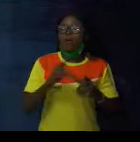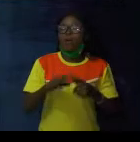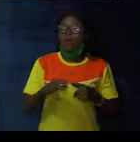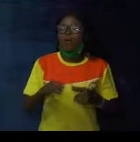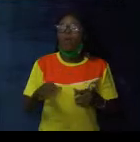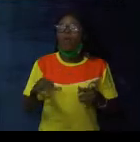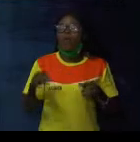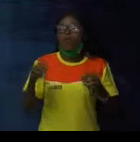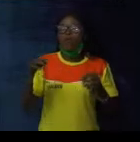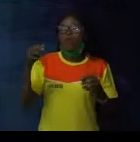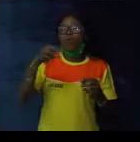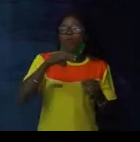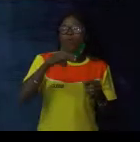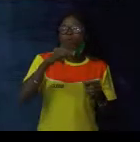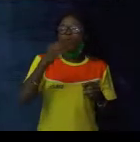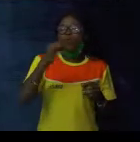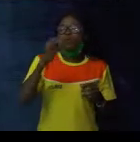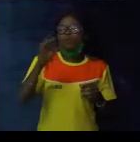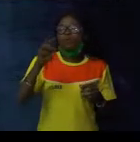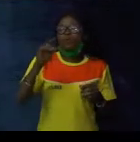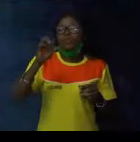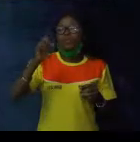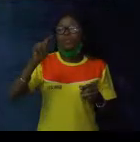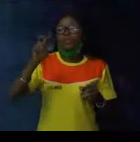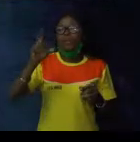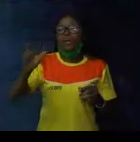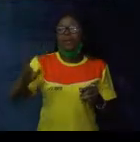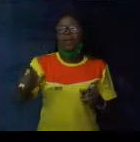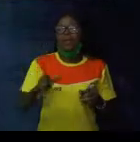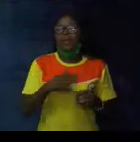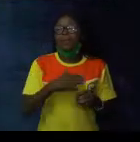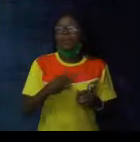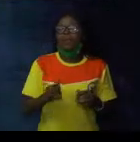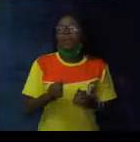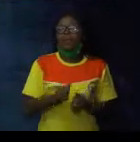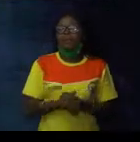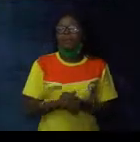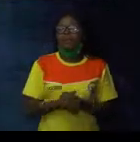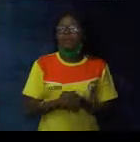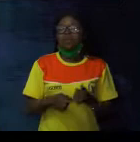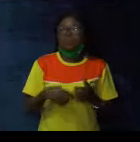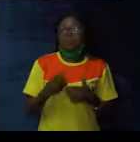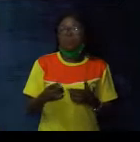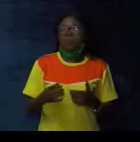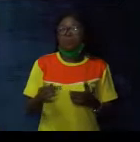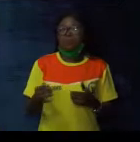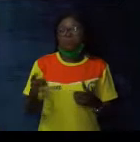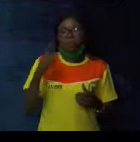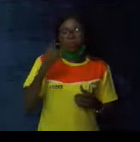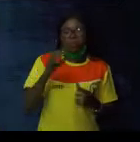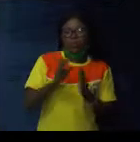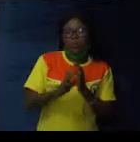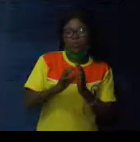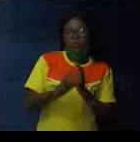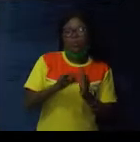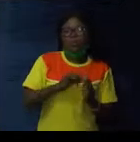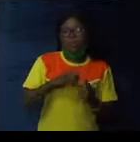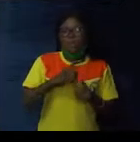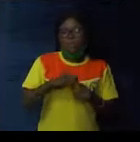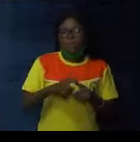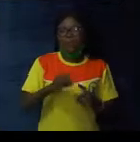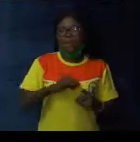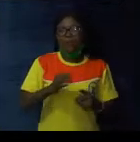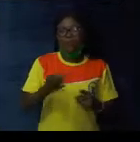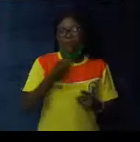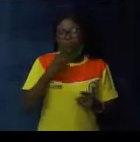2 points is a straight line. Is the shortest distance joining 2 points. Vertically opposite angles are equal. Horizontal lines go from right to left or